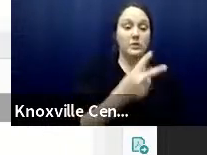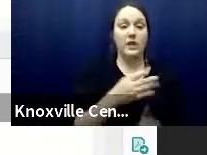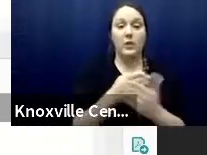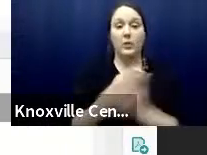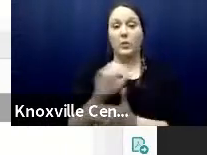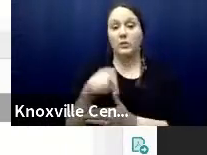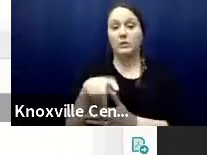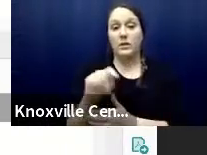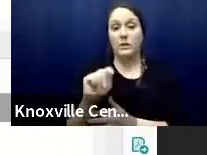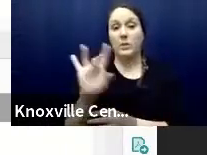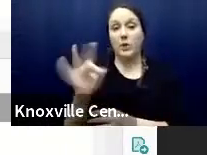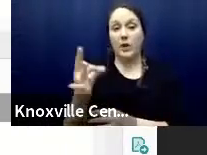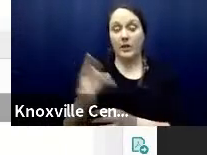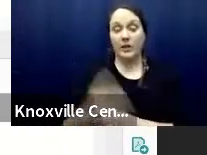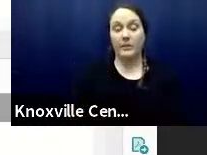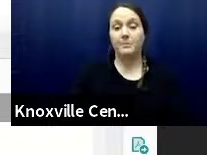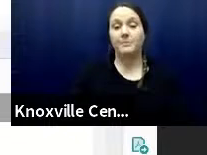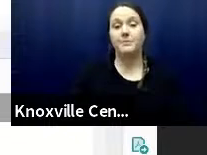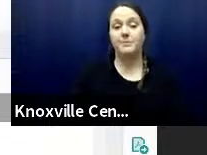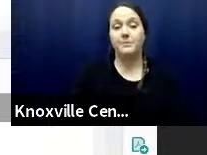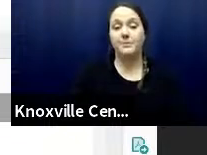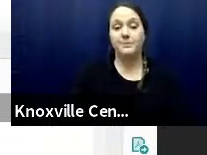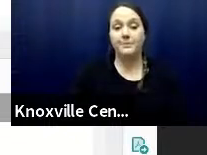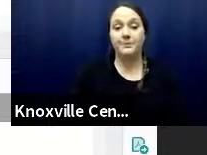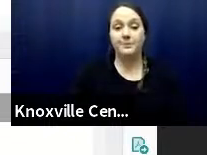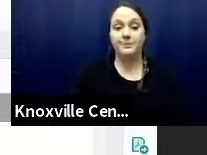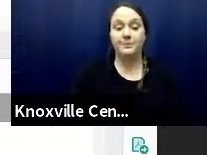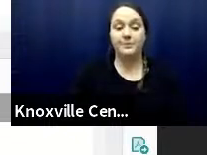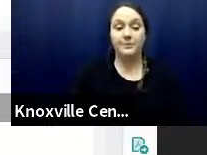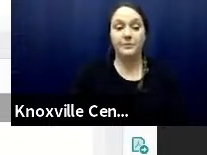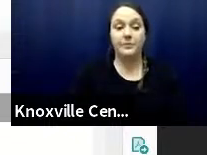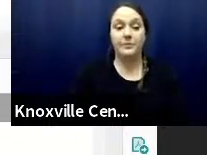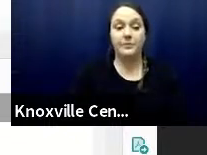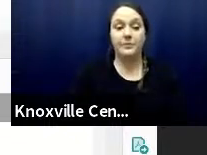8th. Next slide.